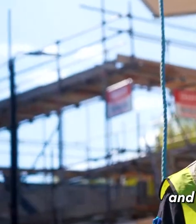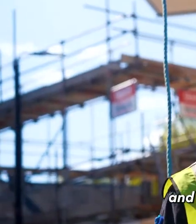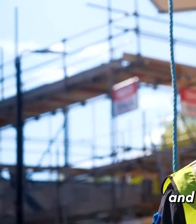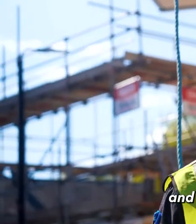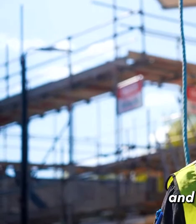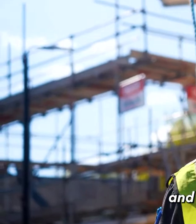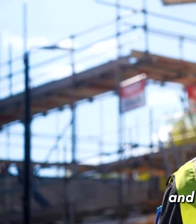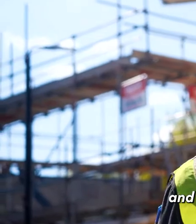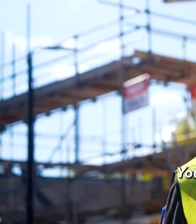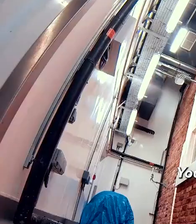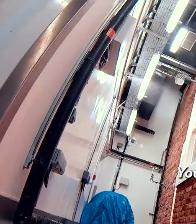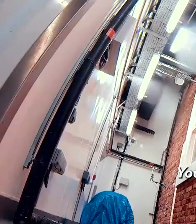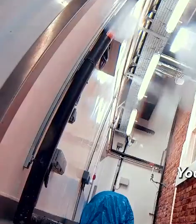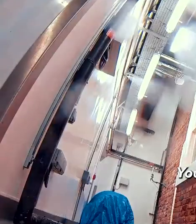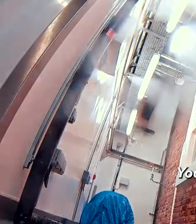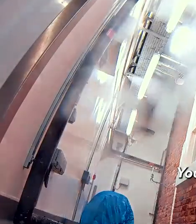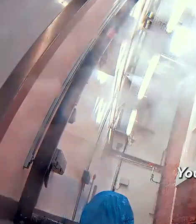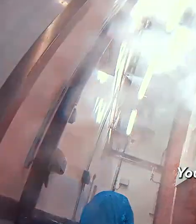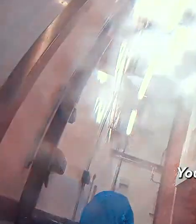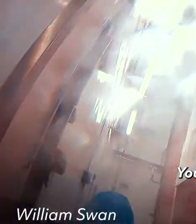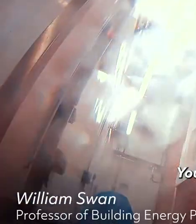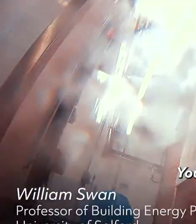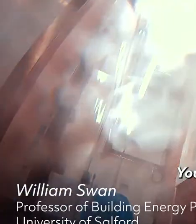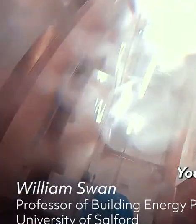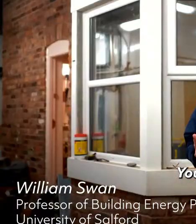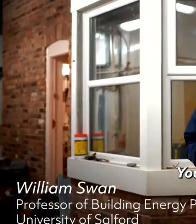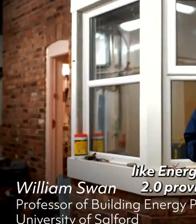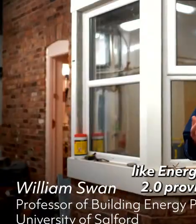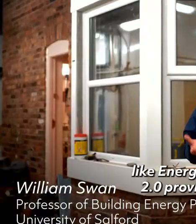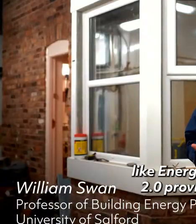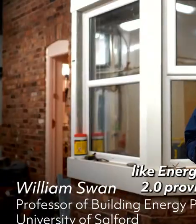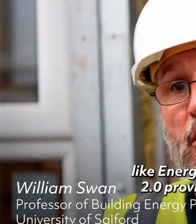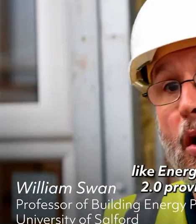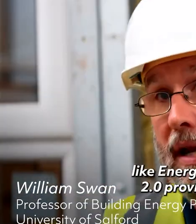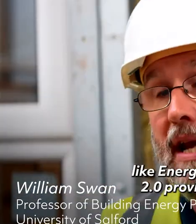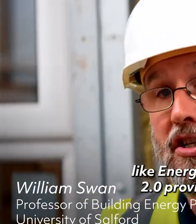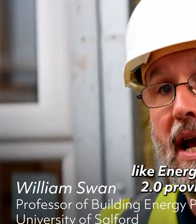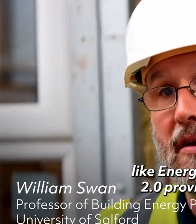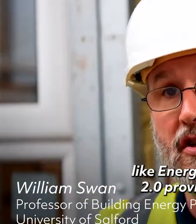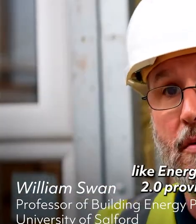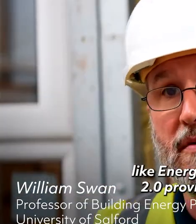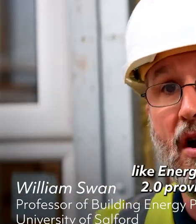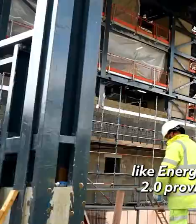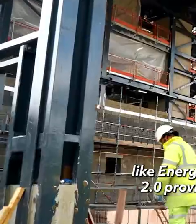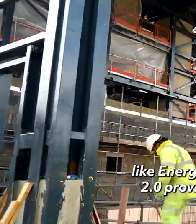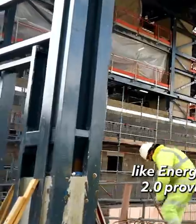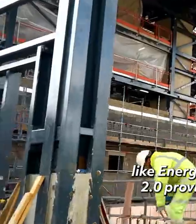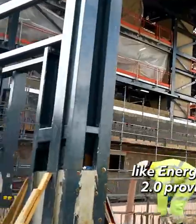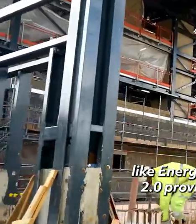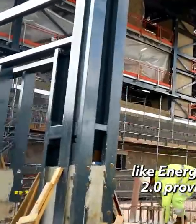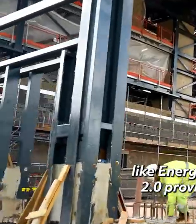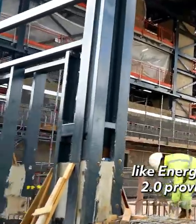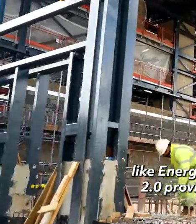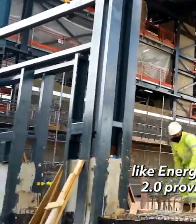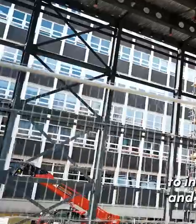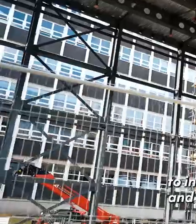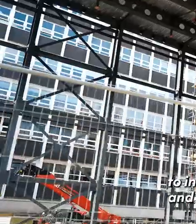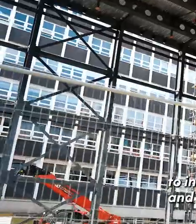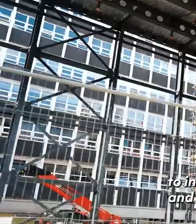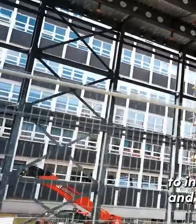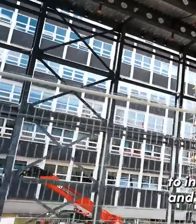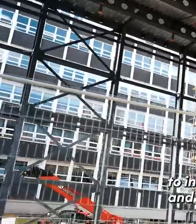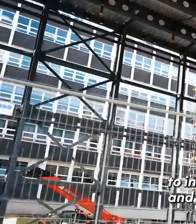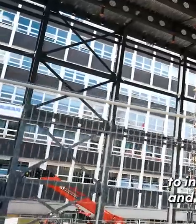can retrofit those. You know, the opportunities that the facilities like Energy House 1 and Energy House 2 provide give us that real opportunity